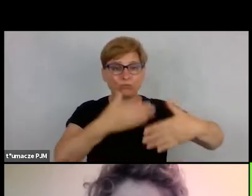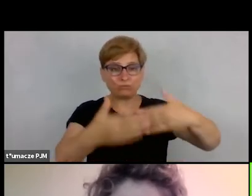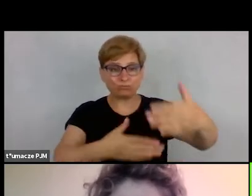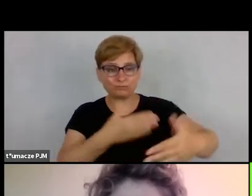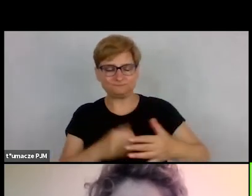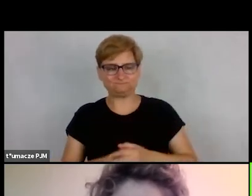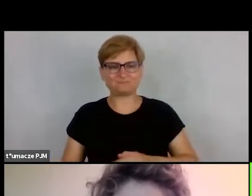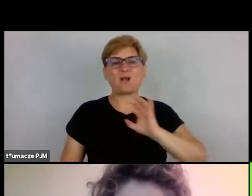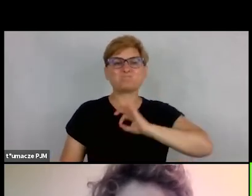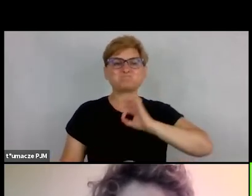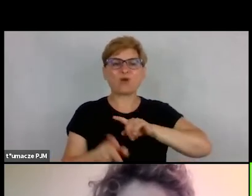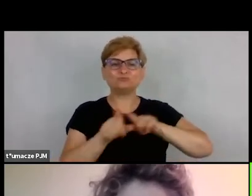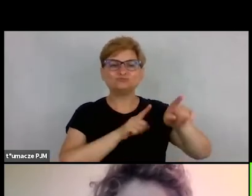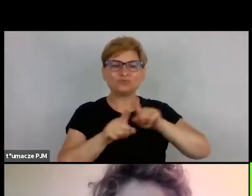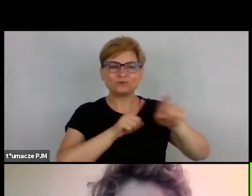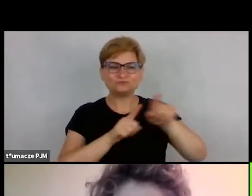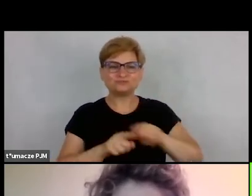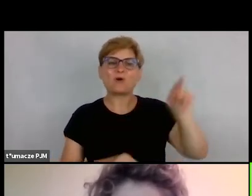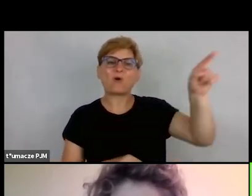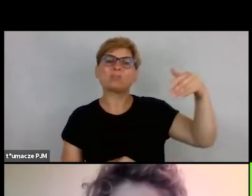another important